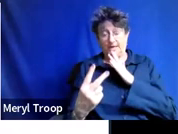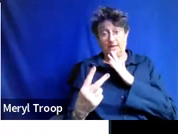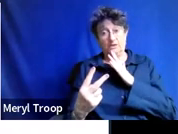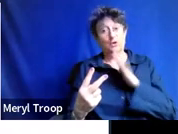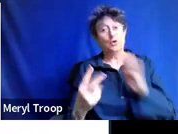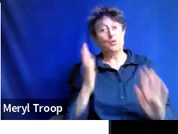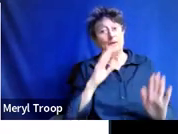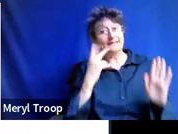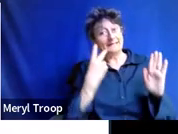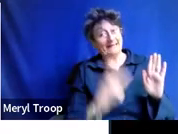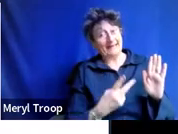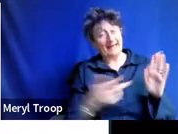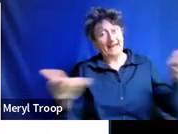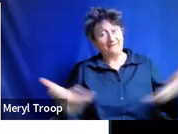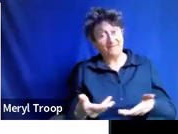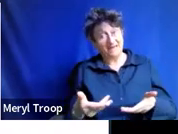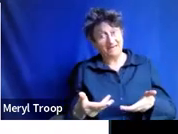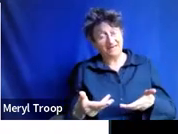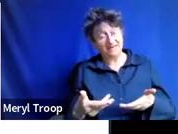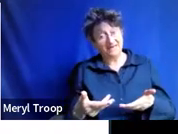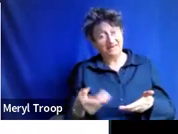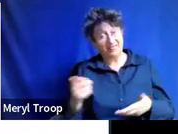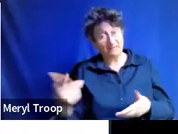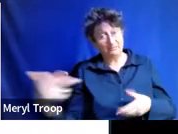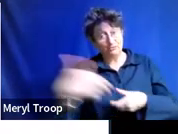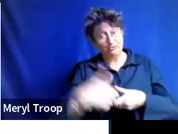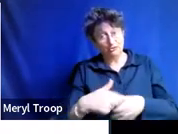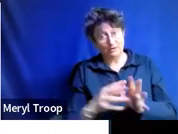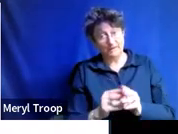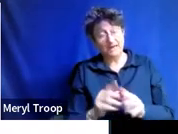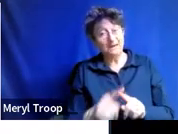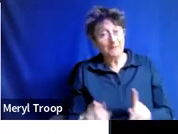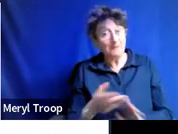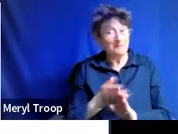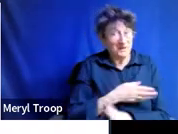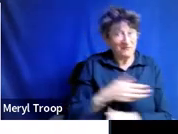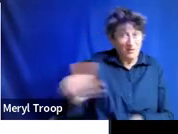But to invite them, you need to have this consent form.